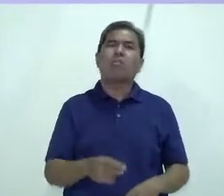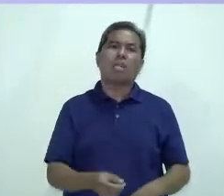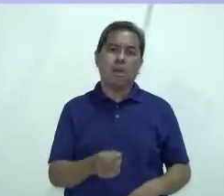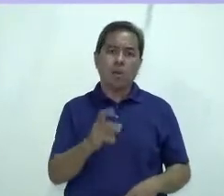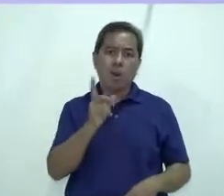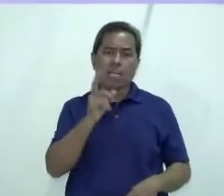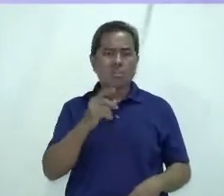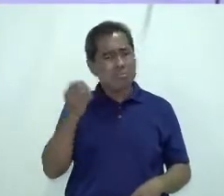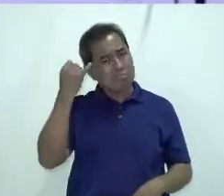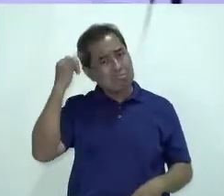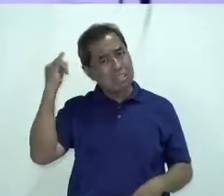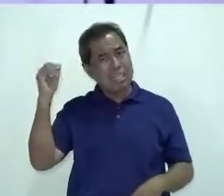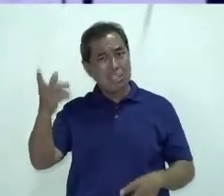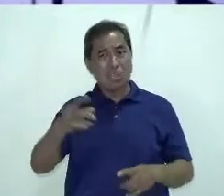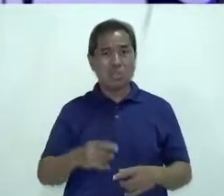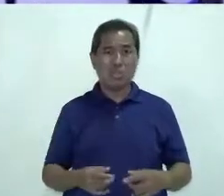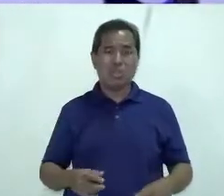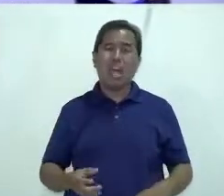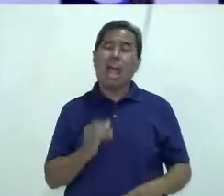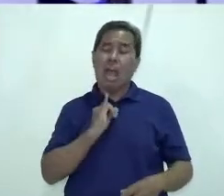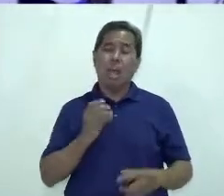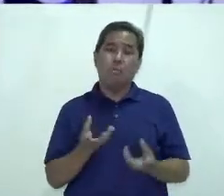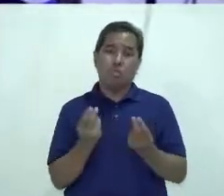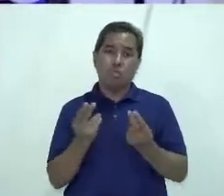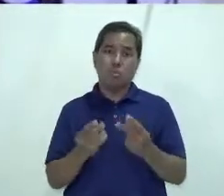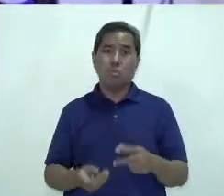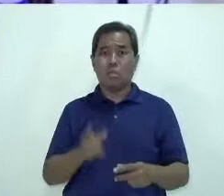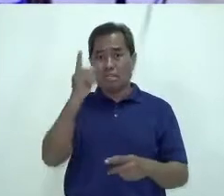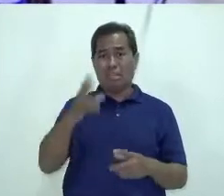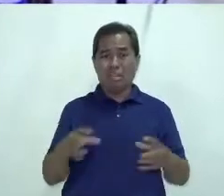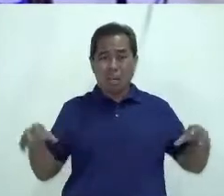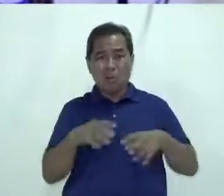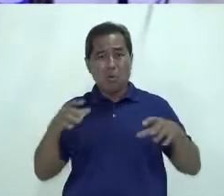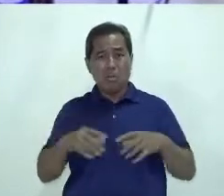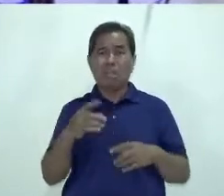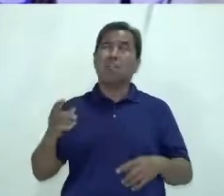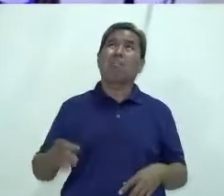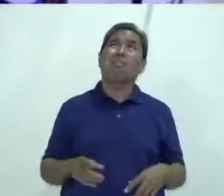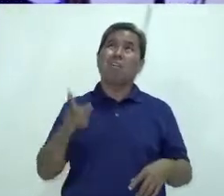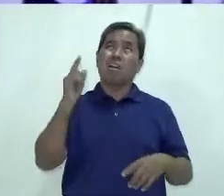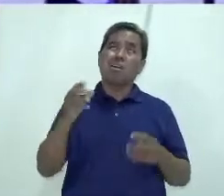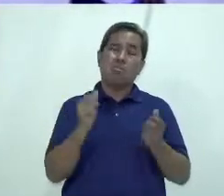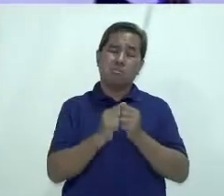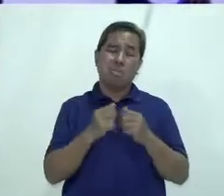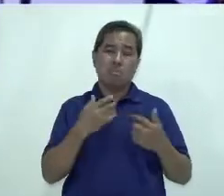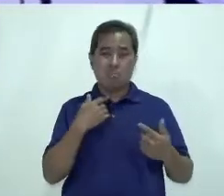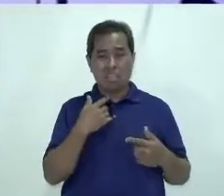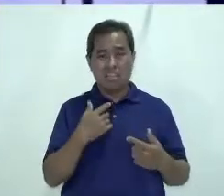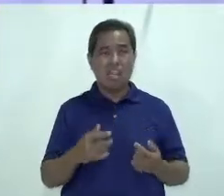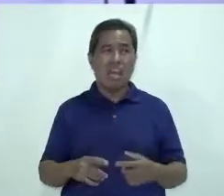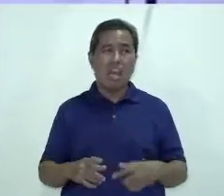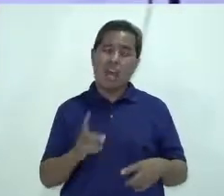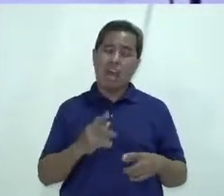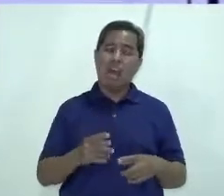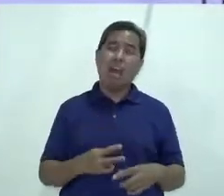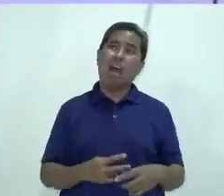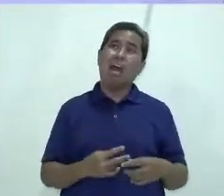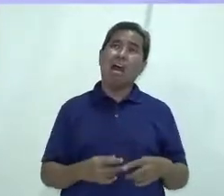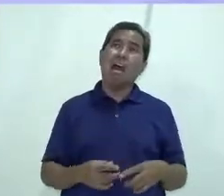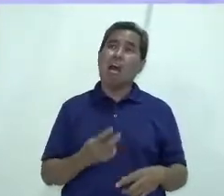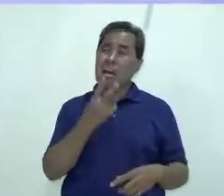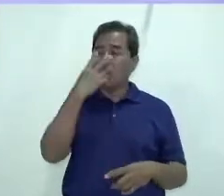yourself, you know what? I'm doing God's work. That means He's with me. He's going to be blessing me. And I'm starting to see people come